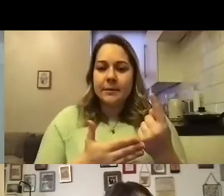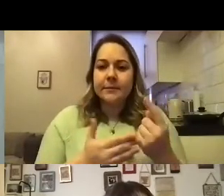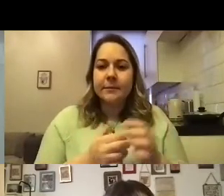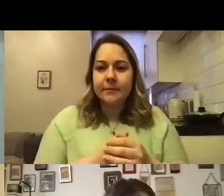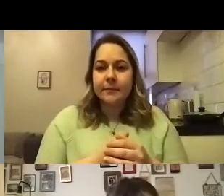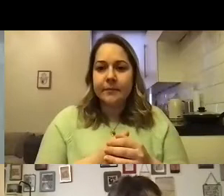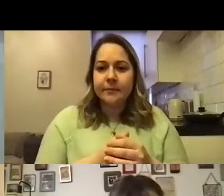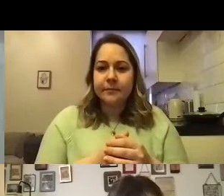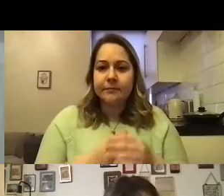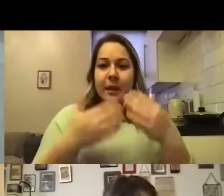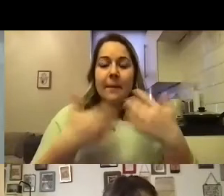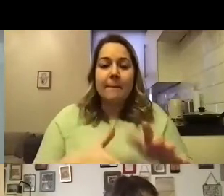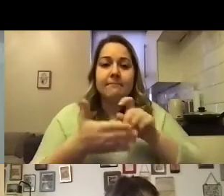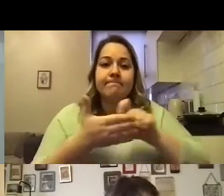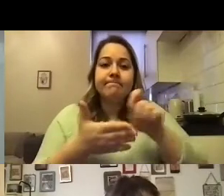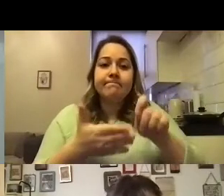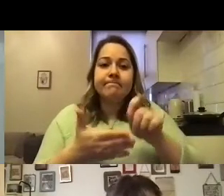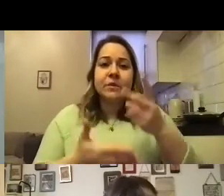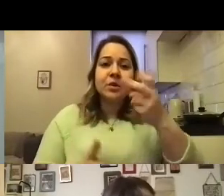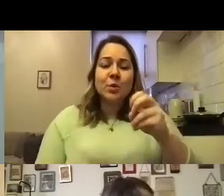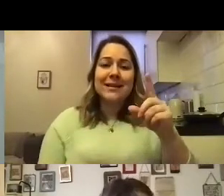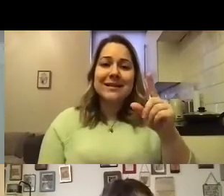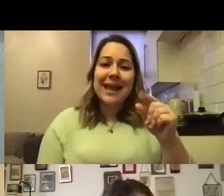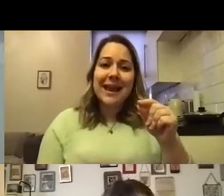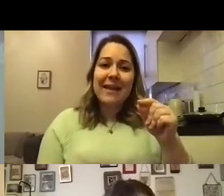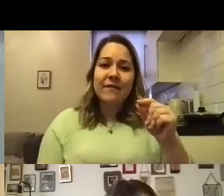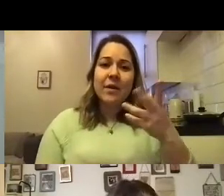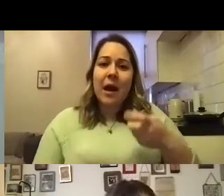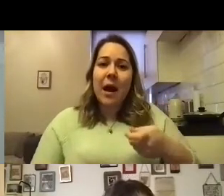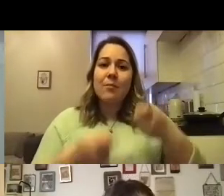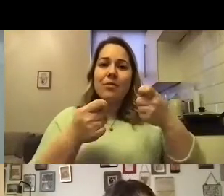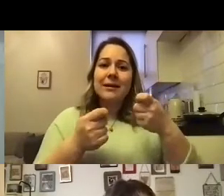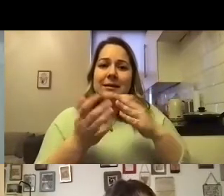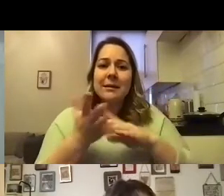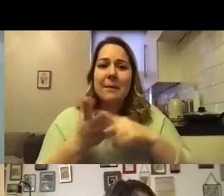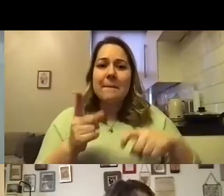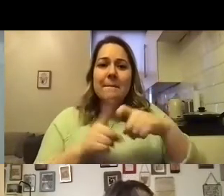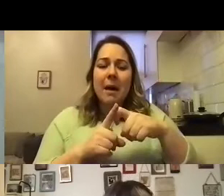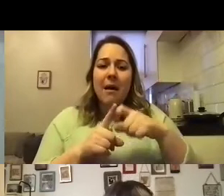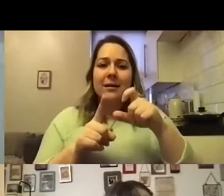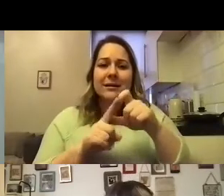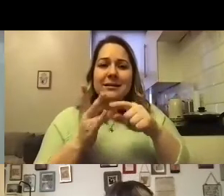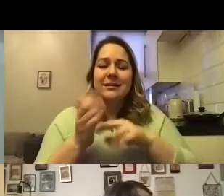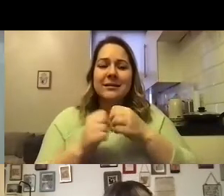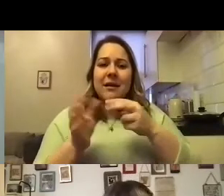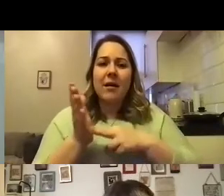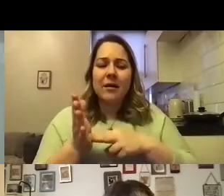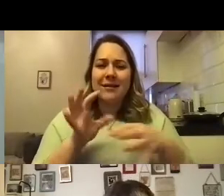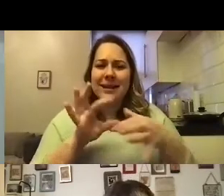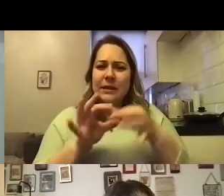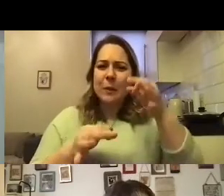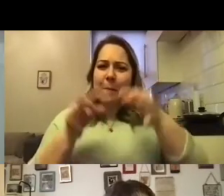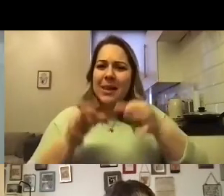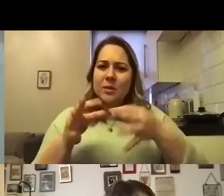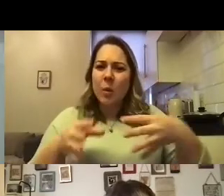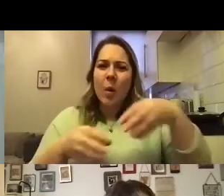2011 uprising and the murder of Mark Duggan. I've written other poems with topical content.